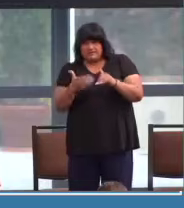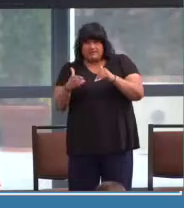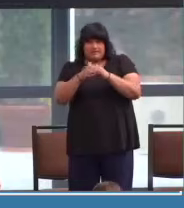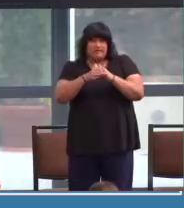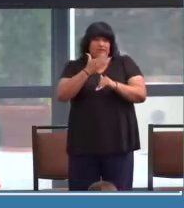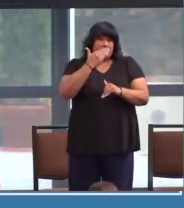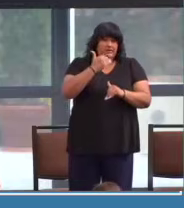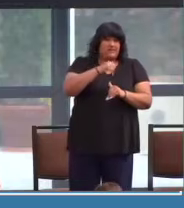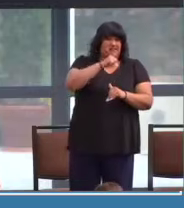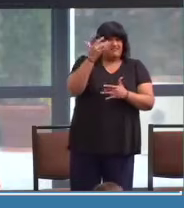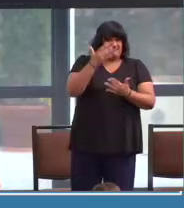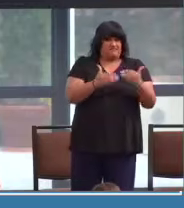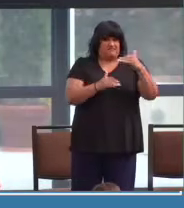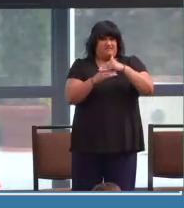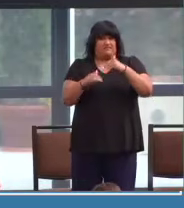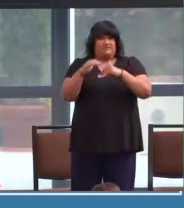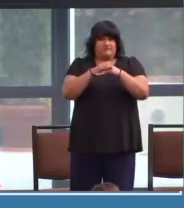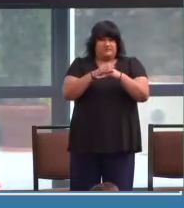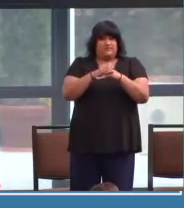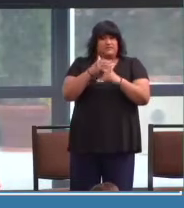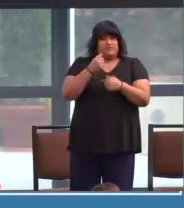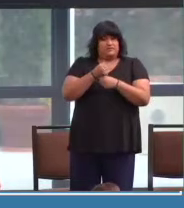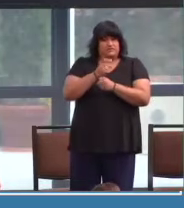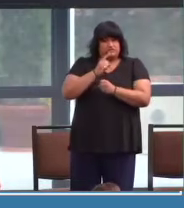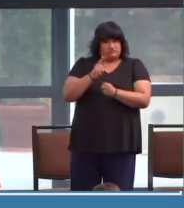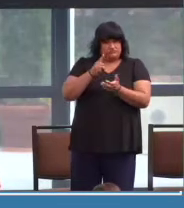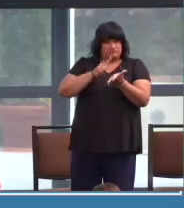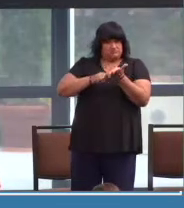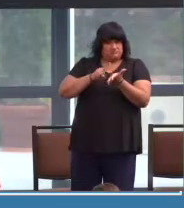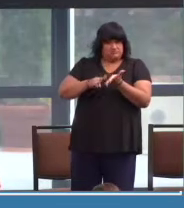we certainly want to address it with from that background.